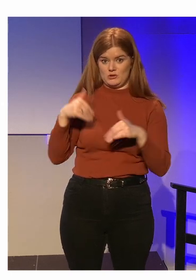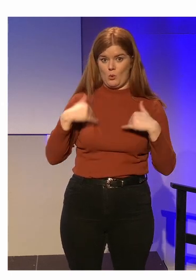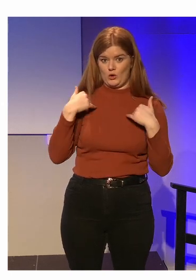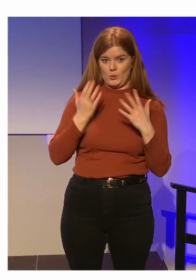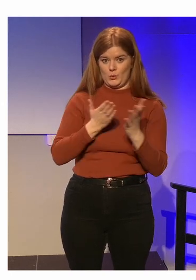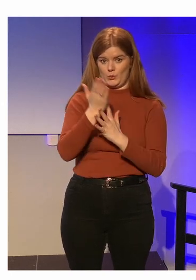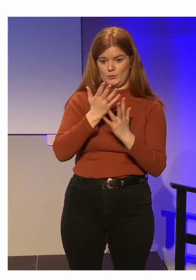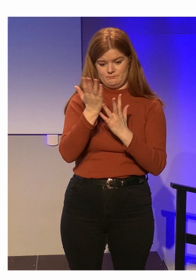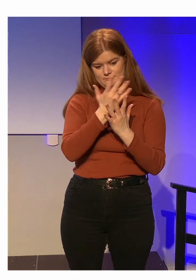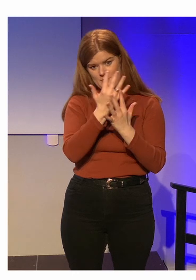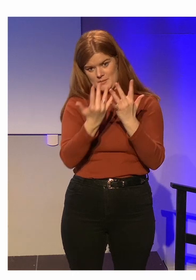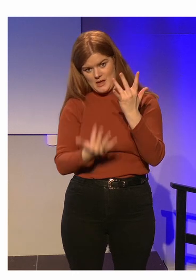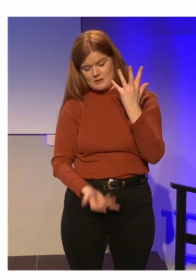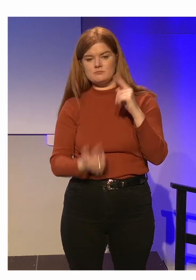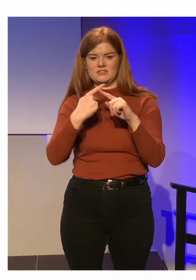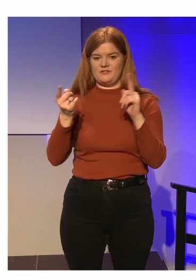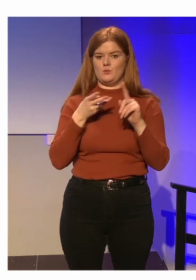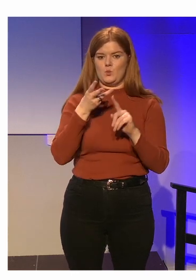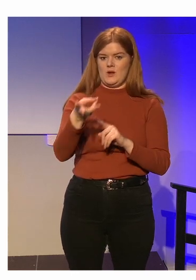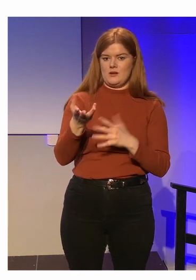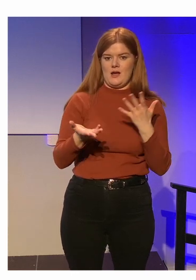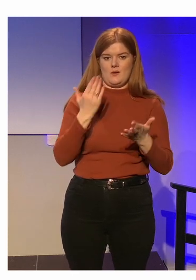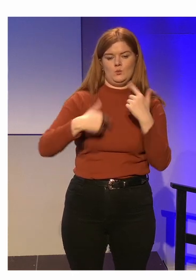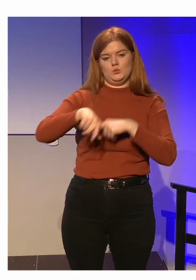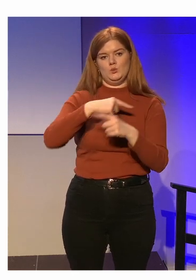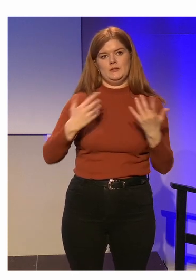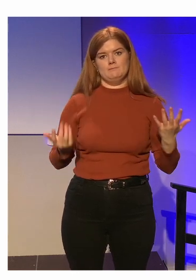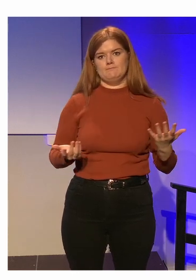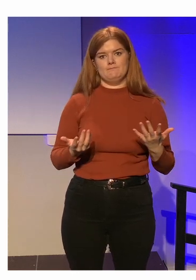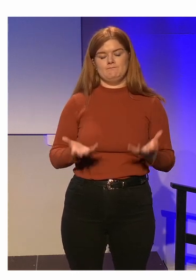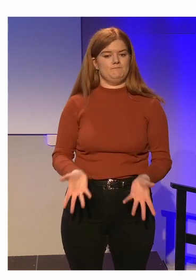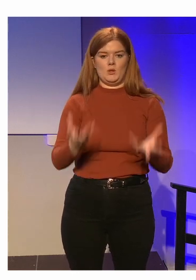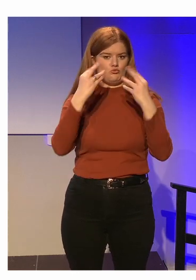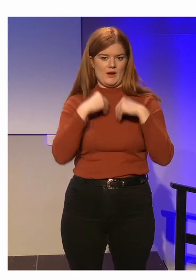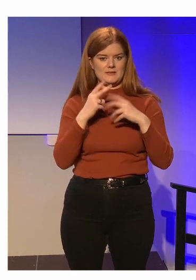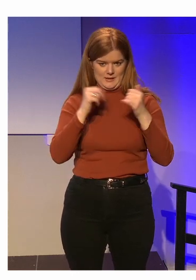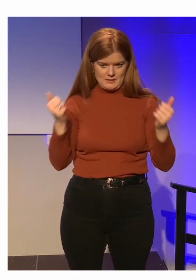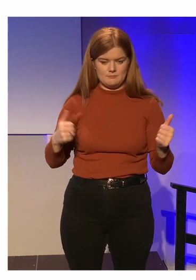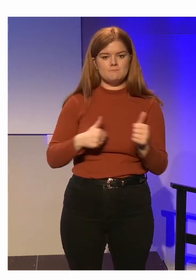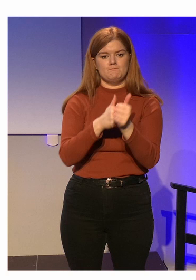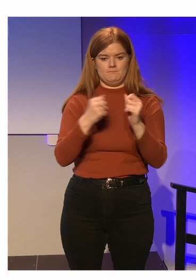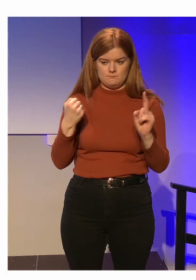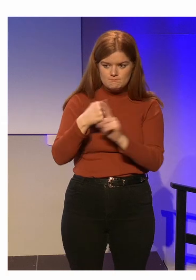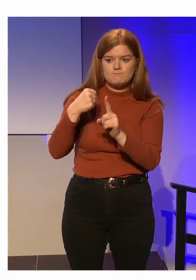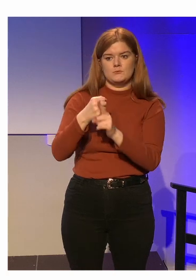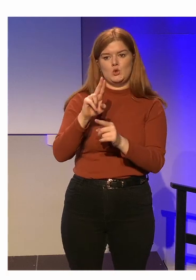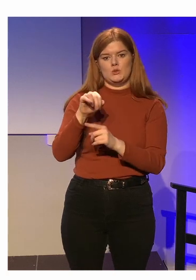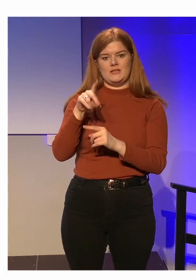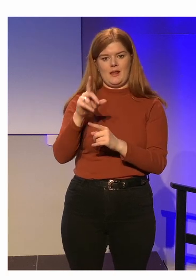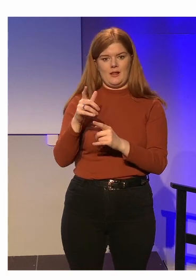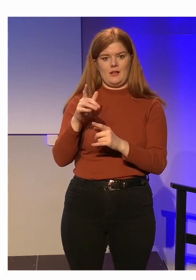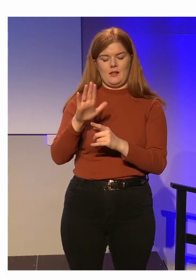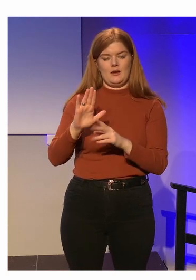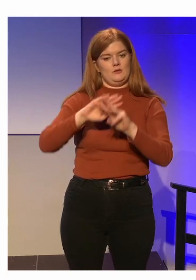going through the many, many different ways that we embrace and push forward UDL in the global environment. And